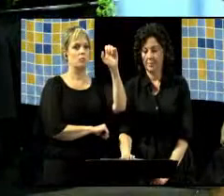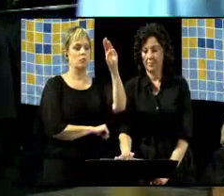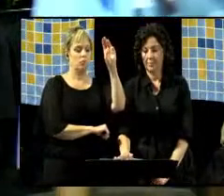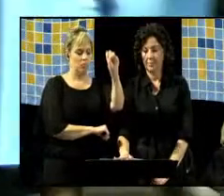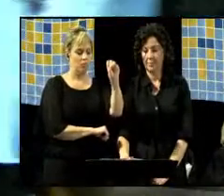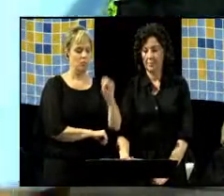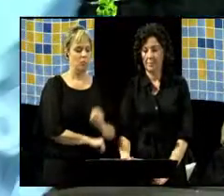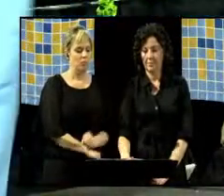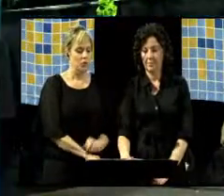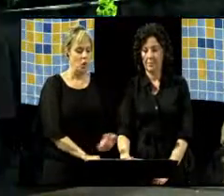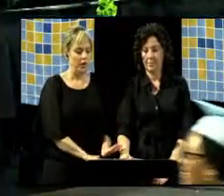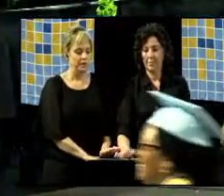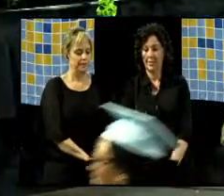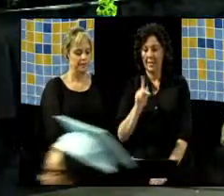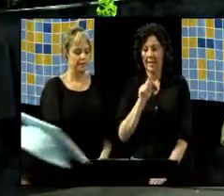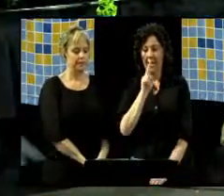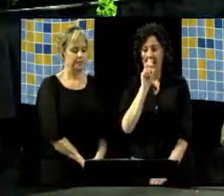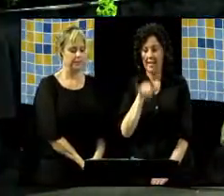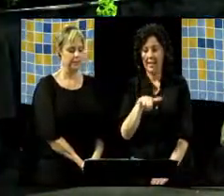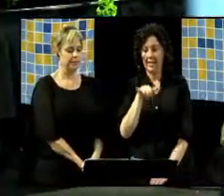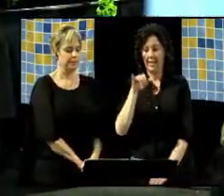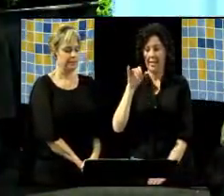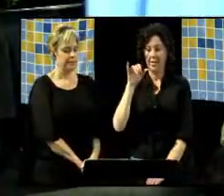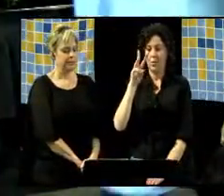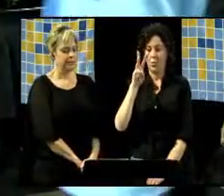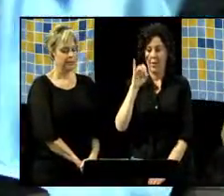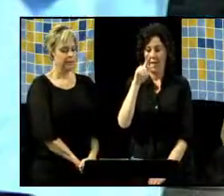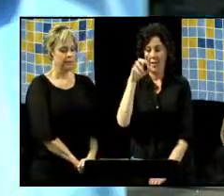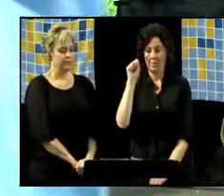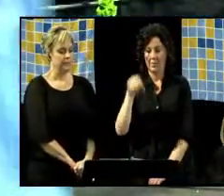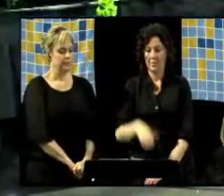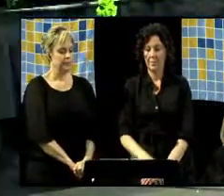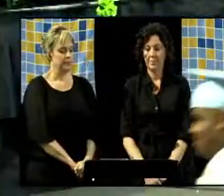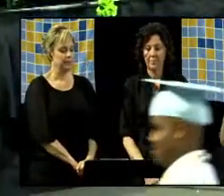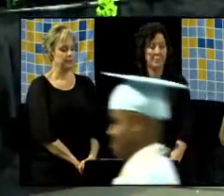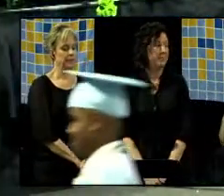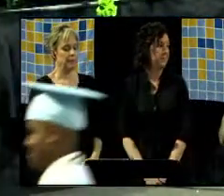Williams, Kennedy Nevea Samantha Williams,